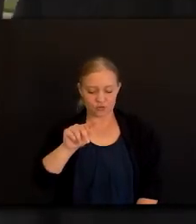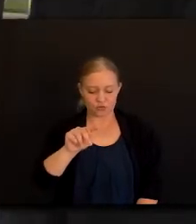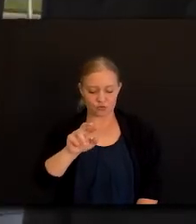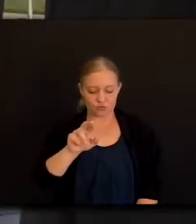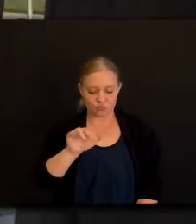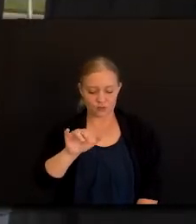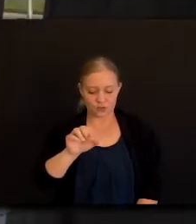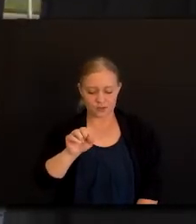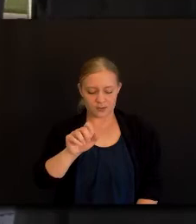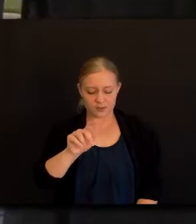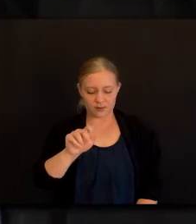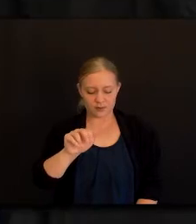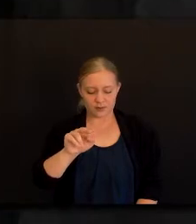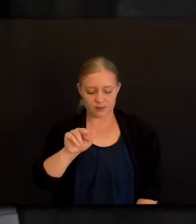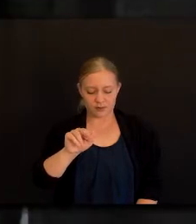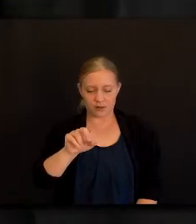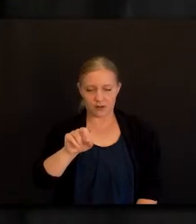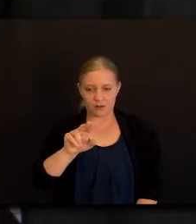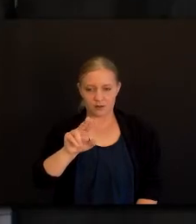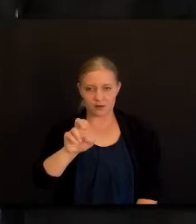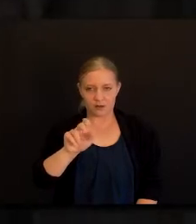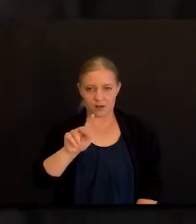Tristan James Duckworth.